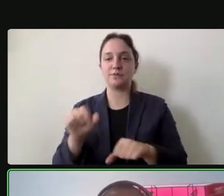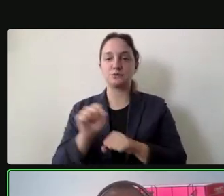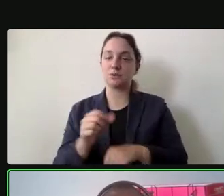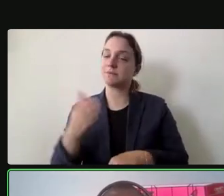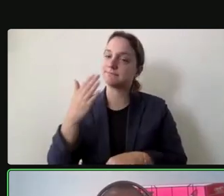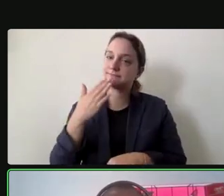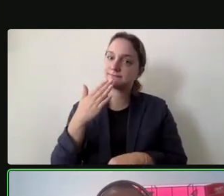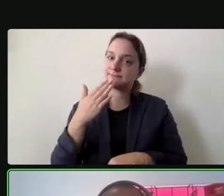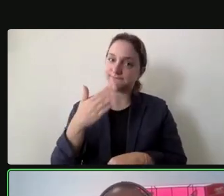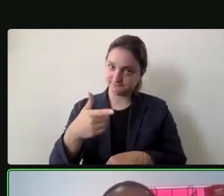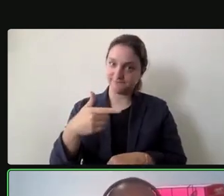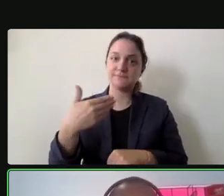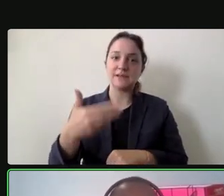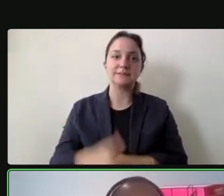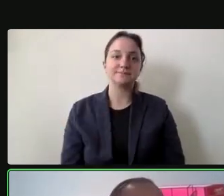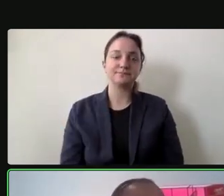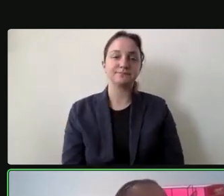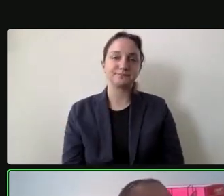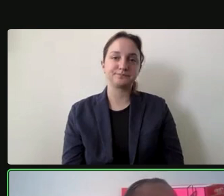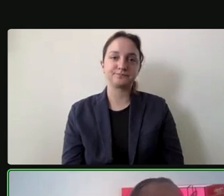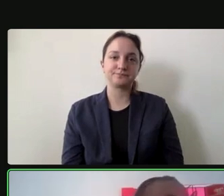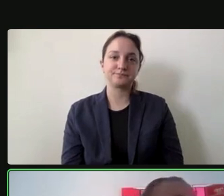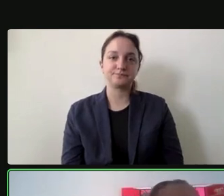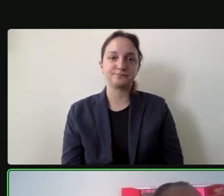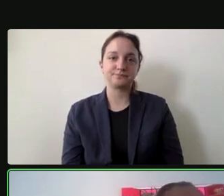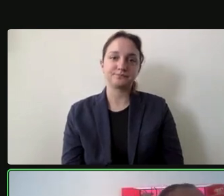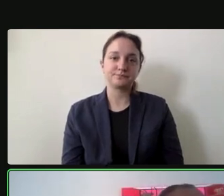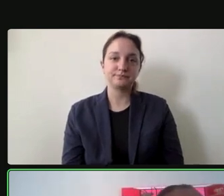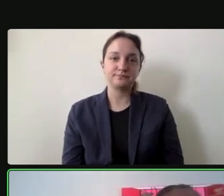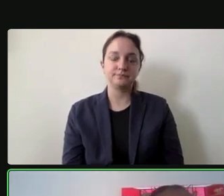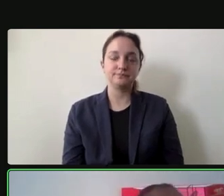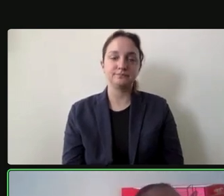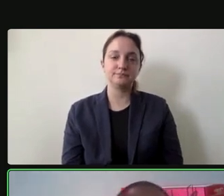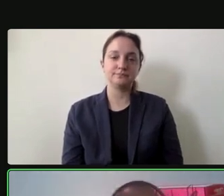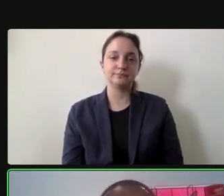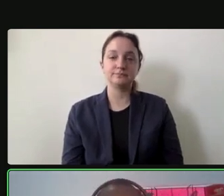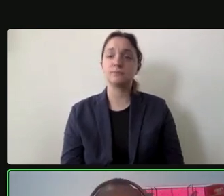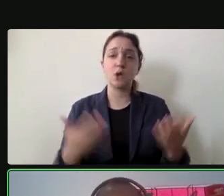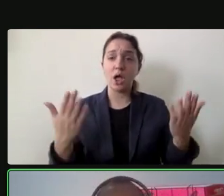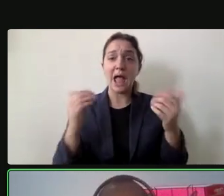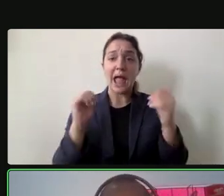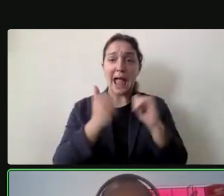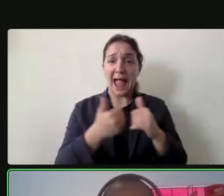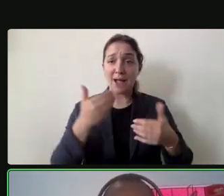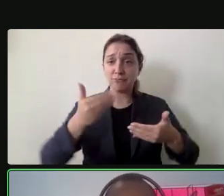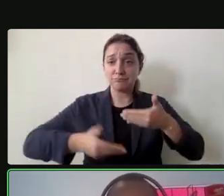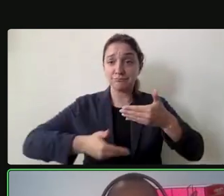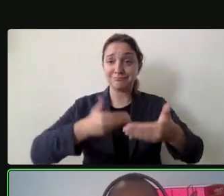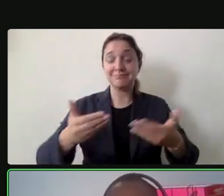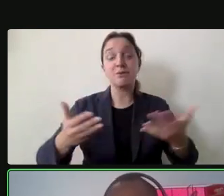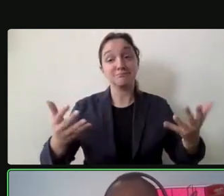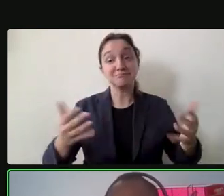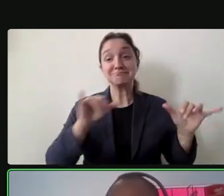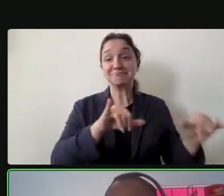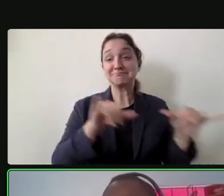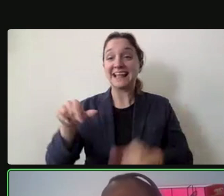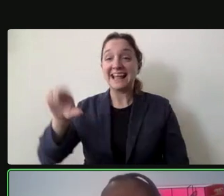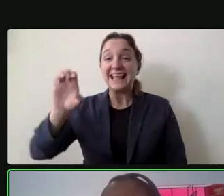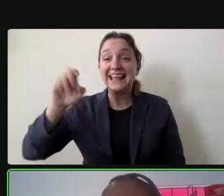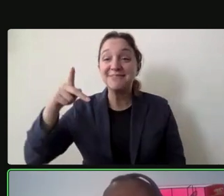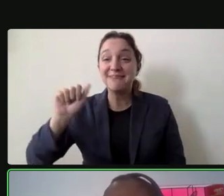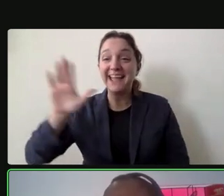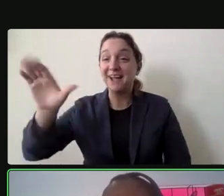So we think the way to do this is kind kind of like what EPA has done such a great